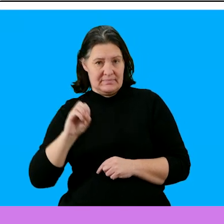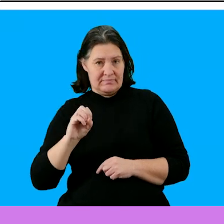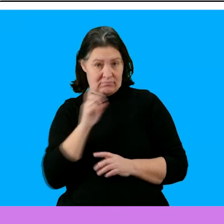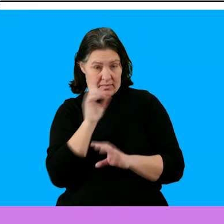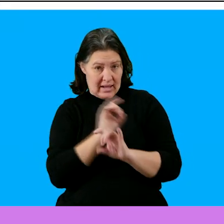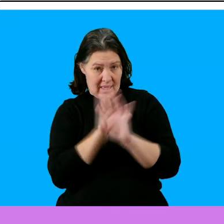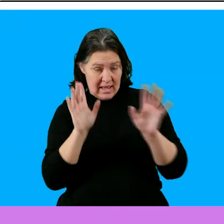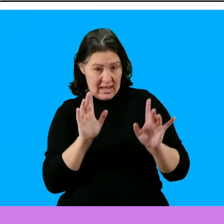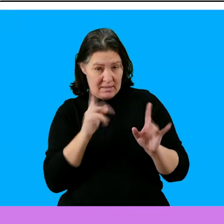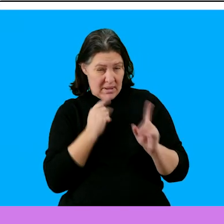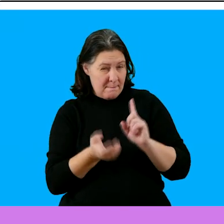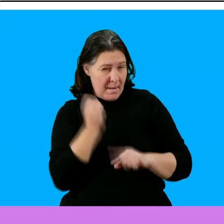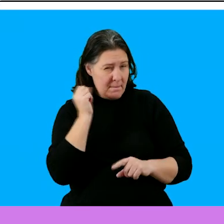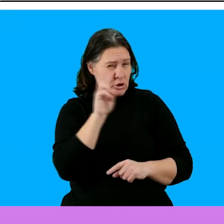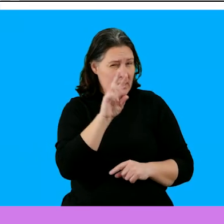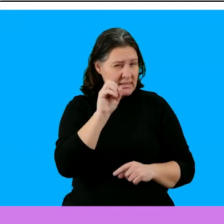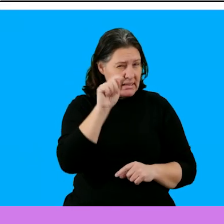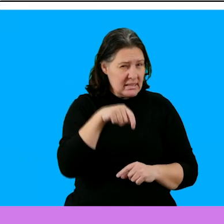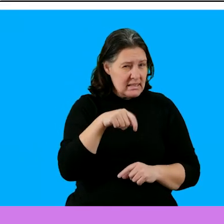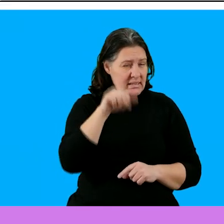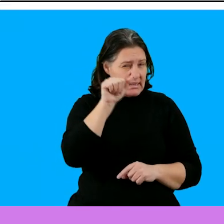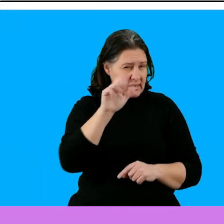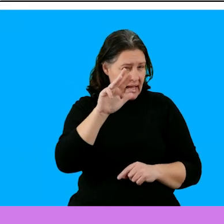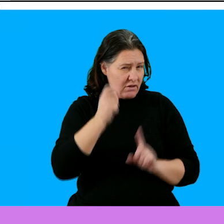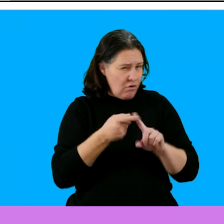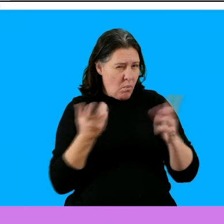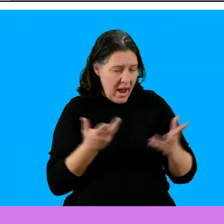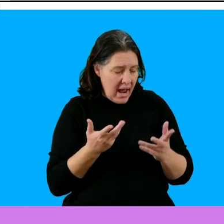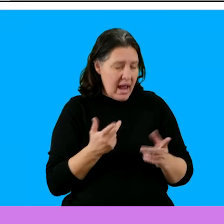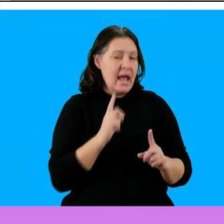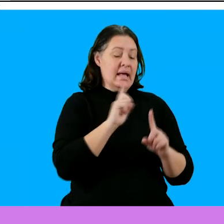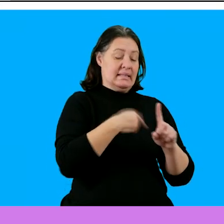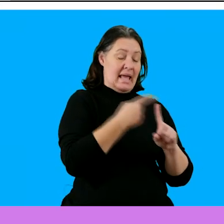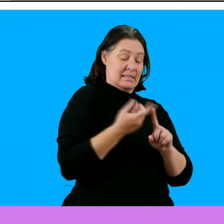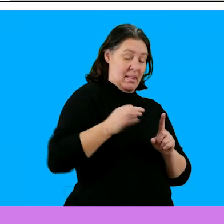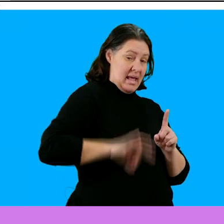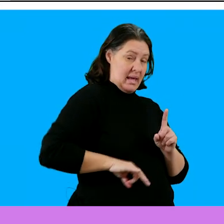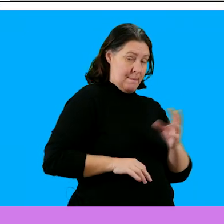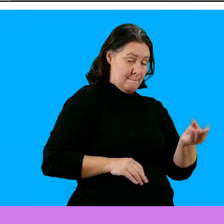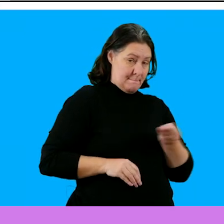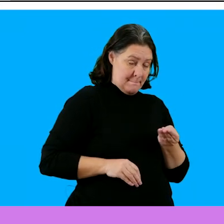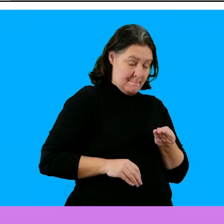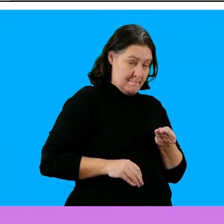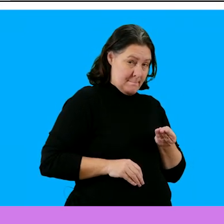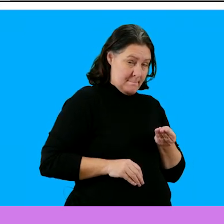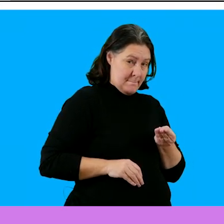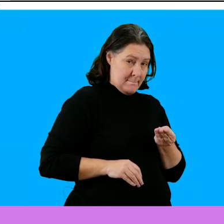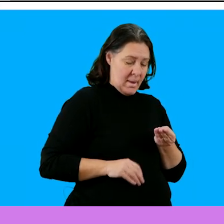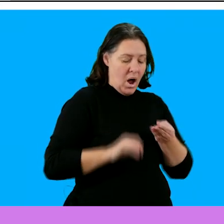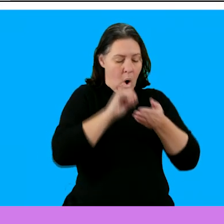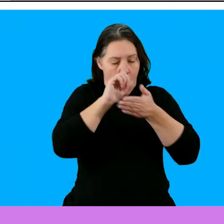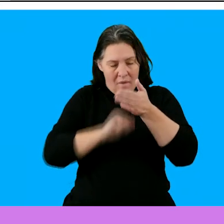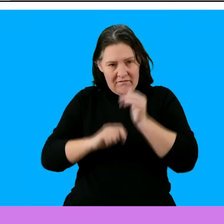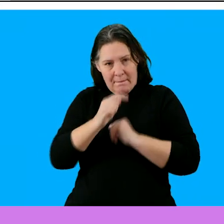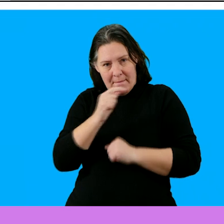20,690. Guys, I hope that's clear. You see where I'm getting the 20,690 from? I took the taxable income, right, and